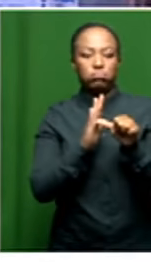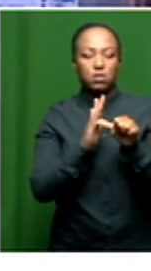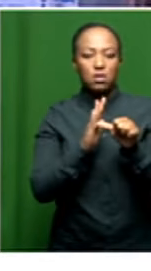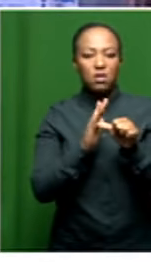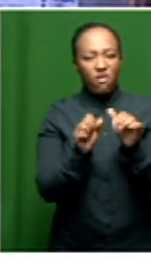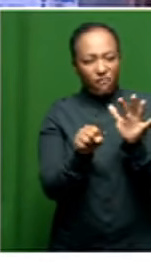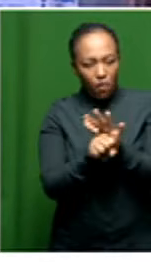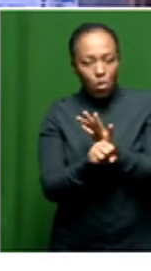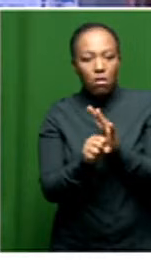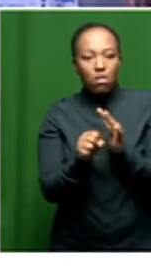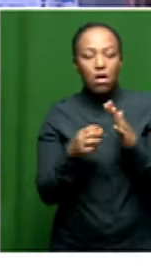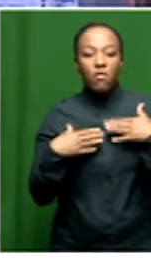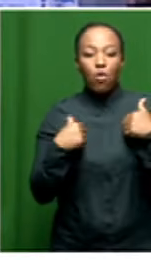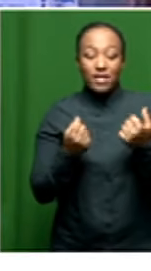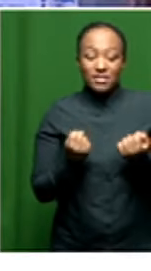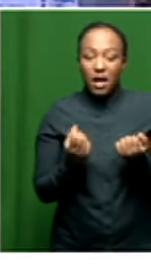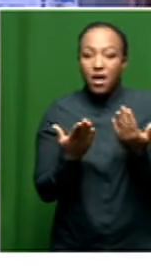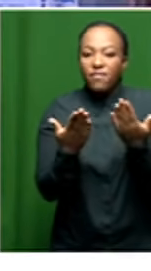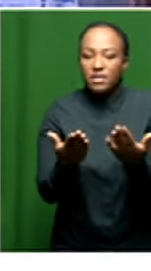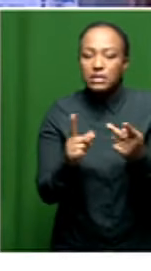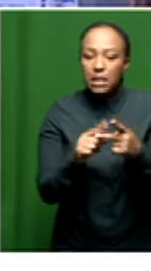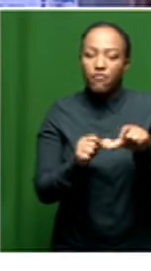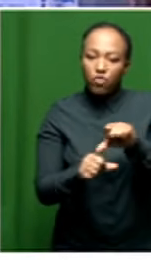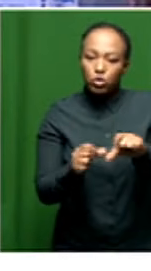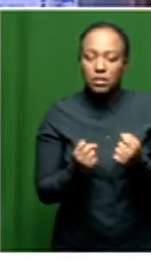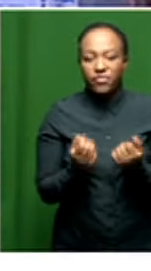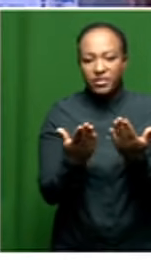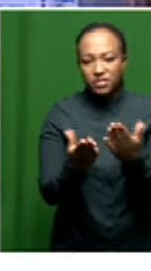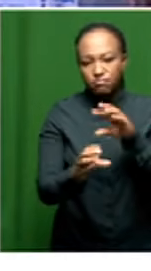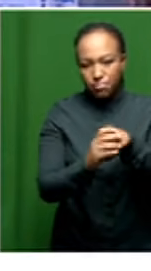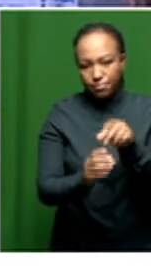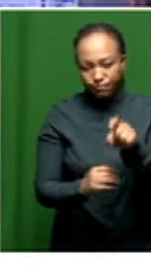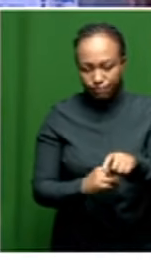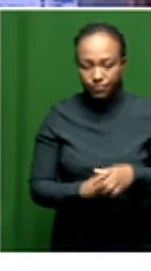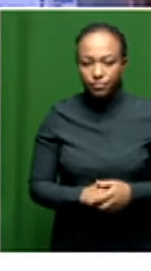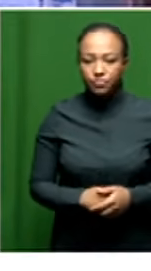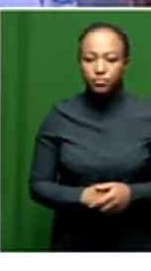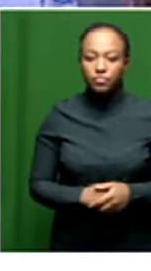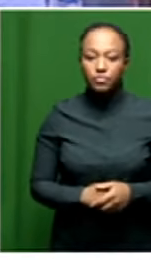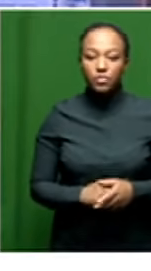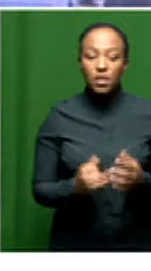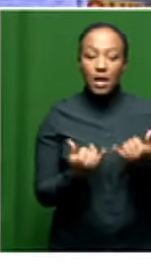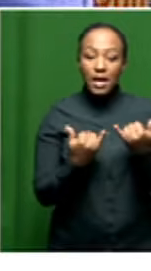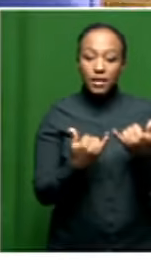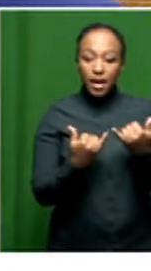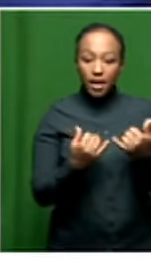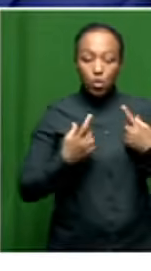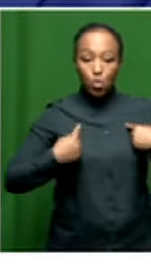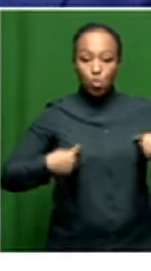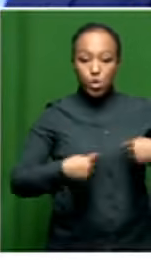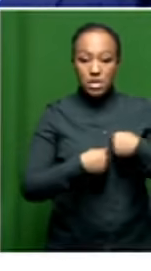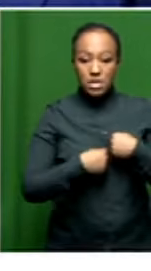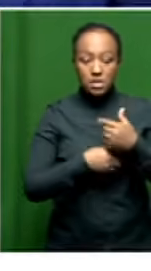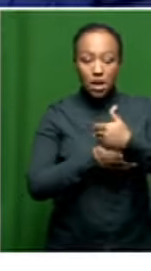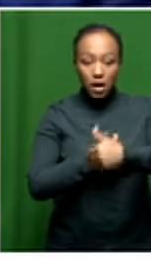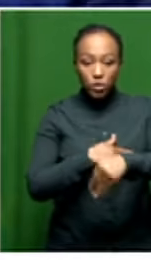comprehensive health services and social services that we provide. Yeah. I mean, we're standing right now outside it's a pity